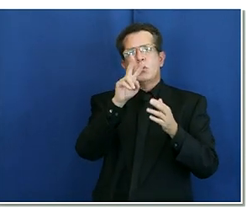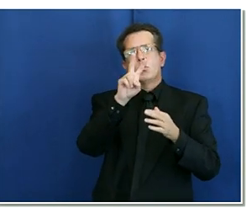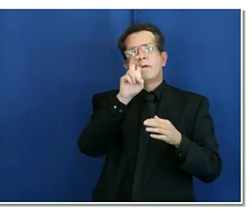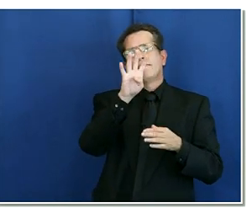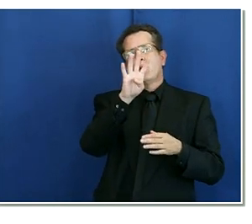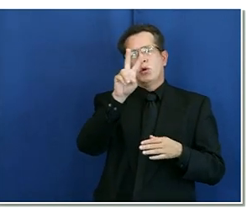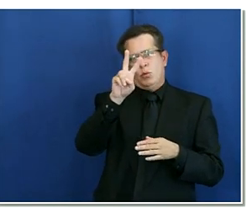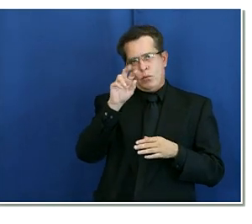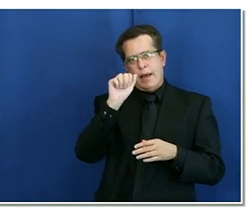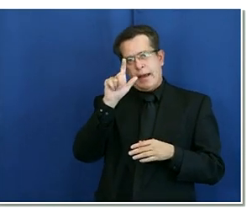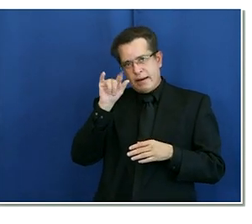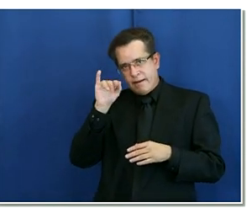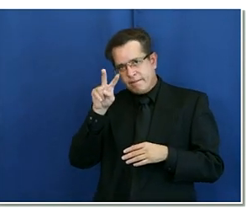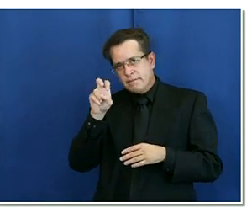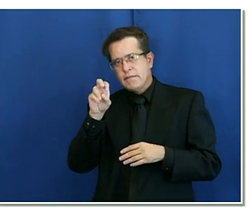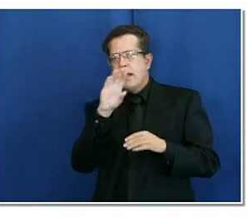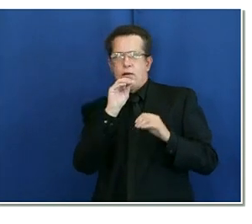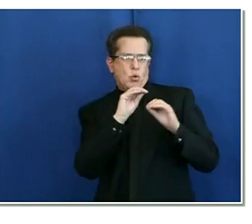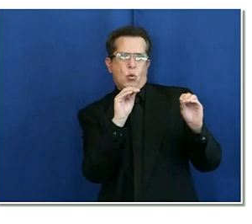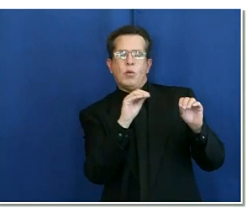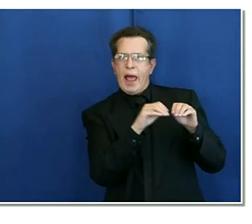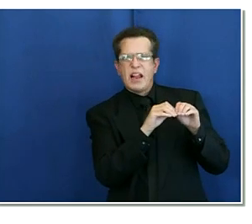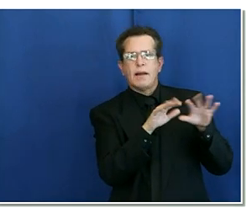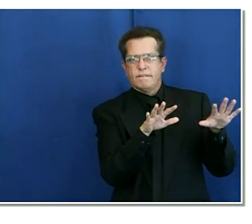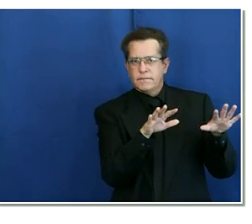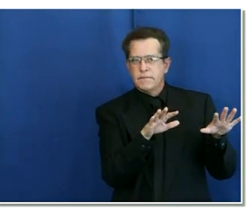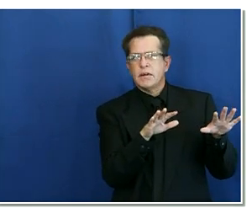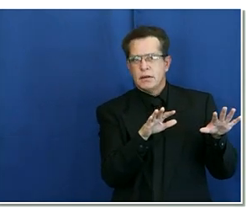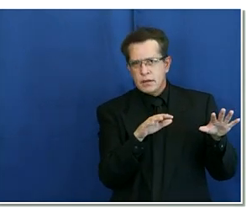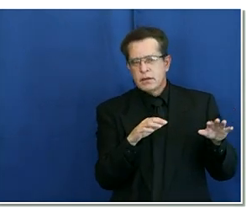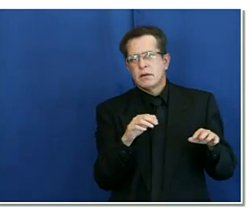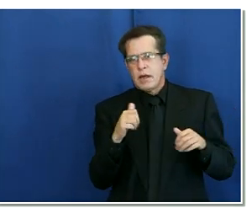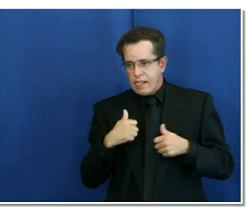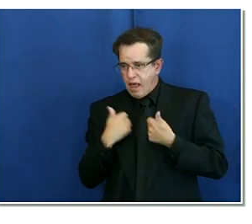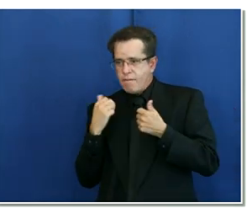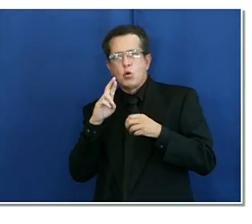active and inactive outbreaks. Next slide.